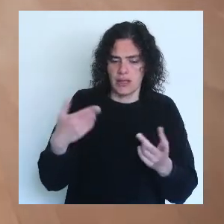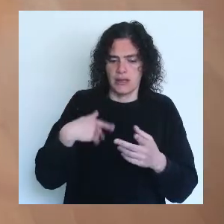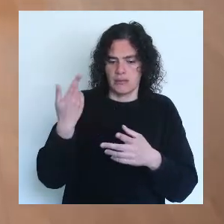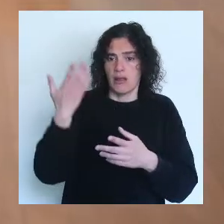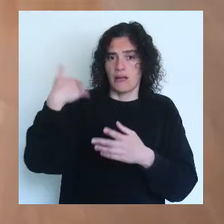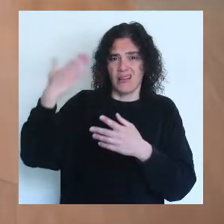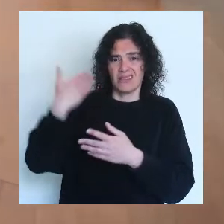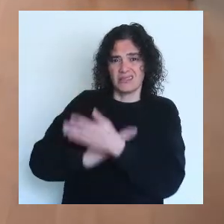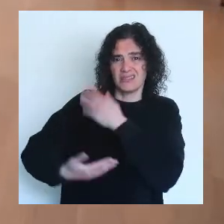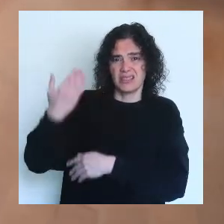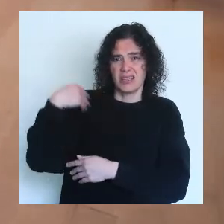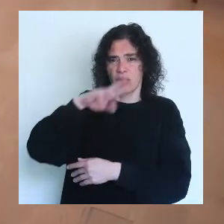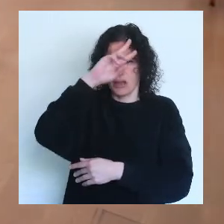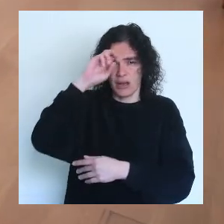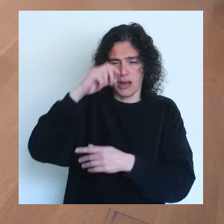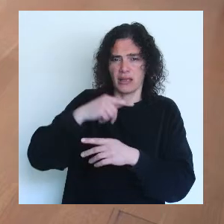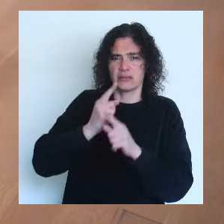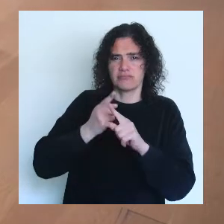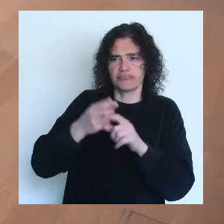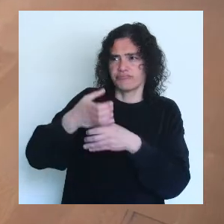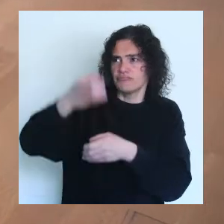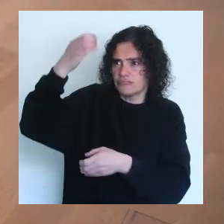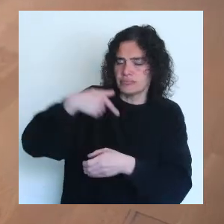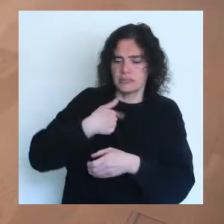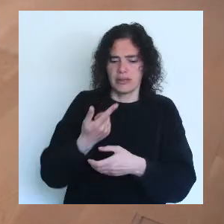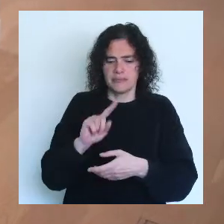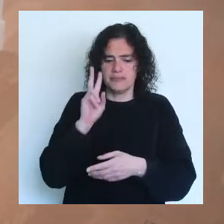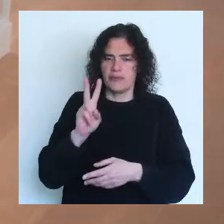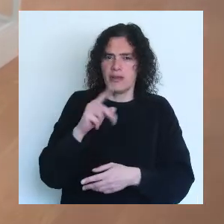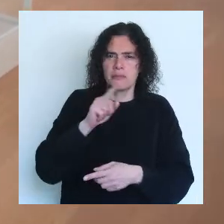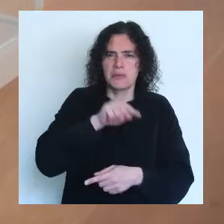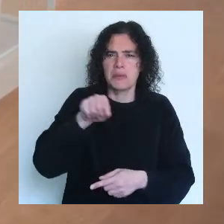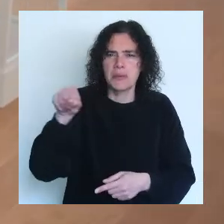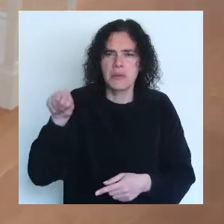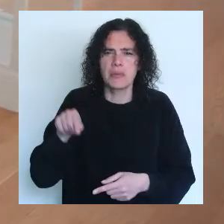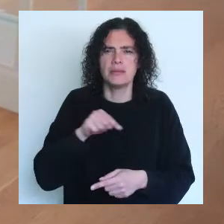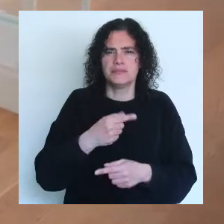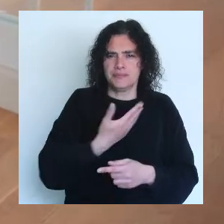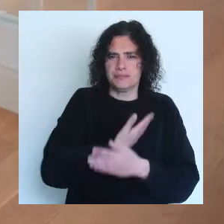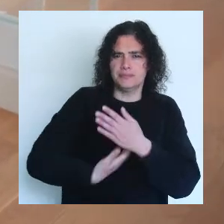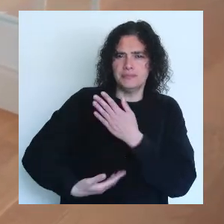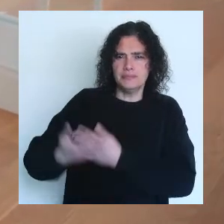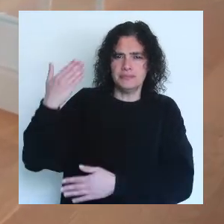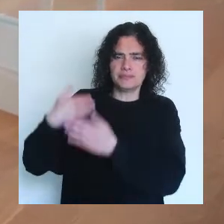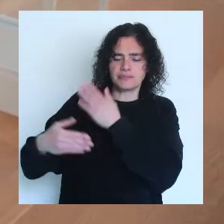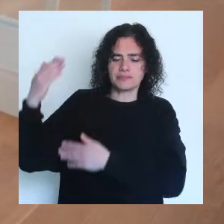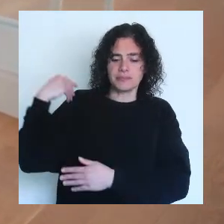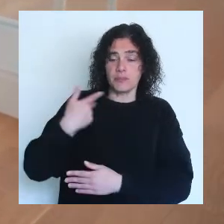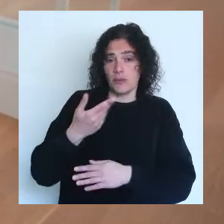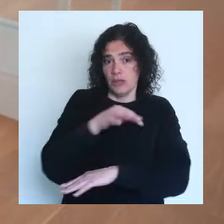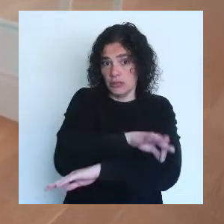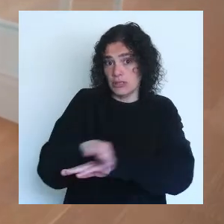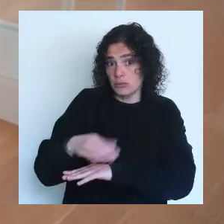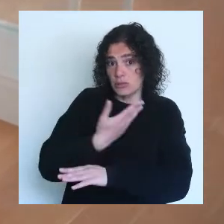reference to the Corinthian columns, Doric column that you see everywhere in classical